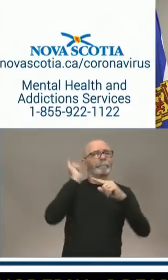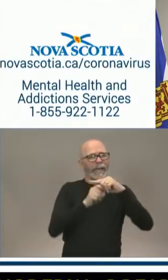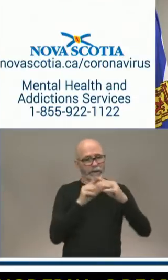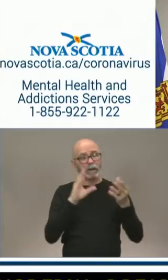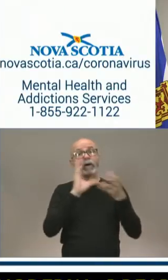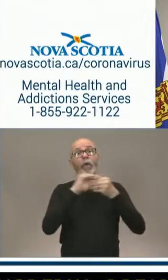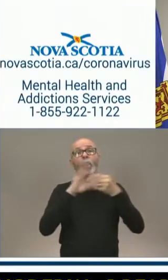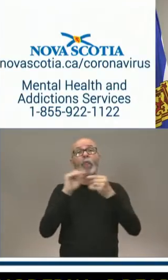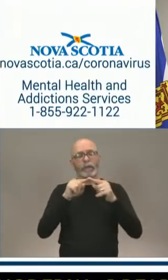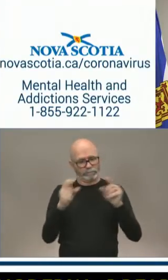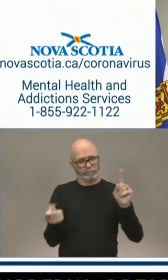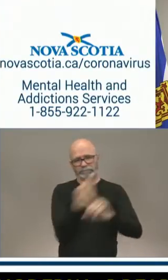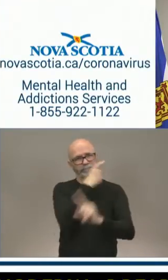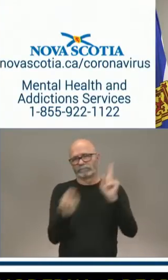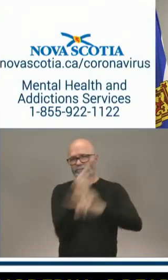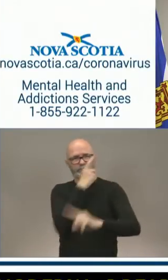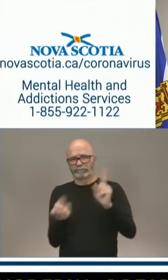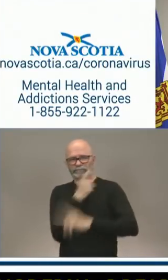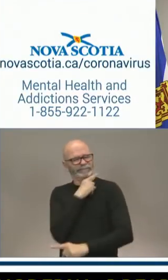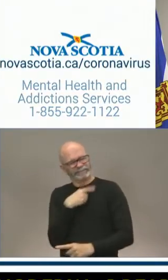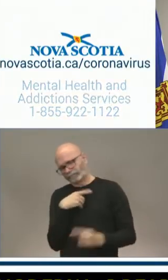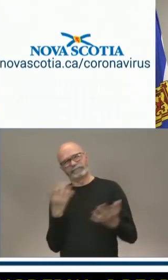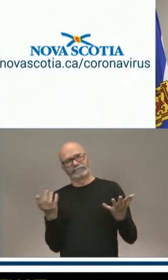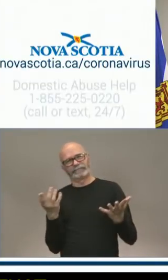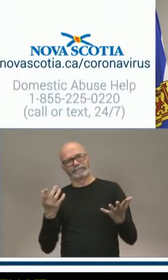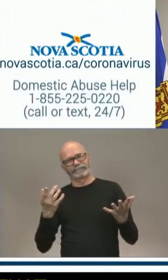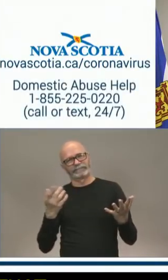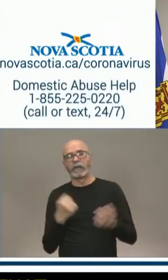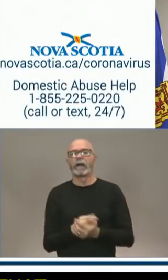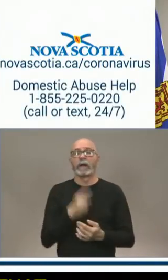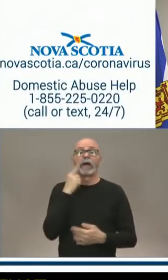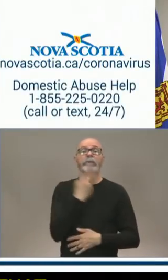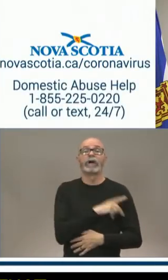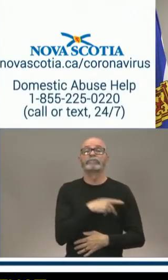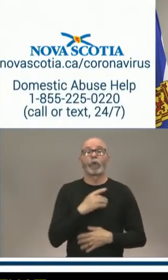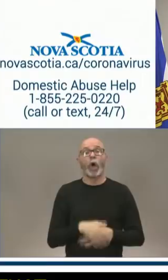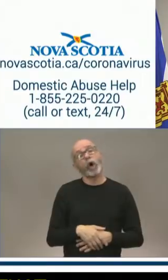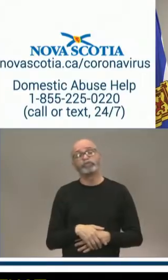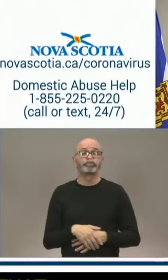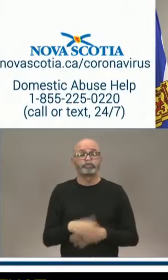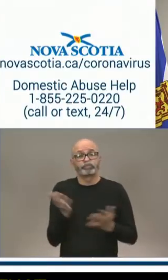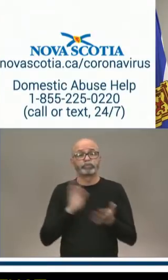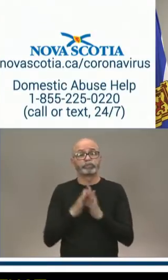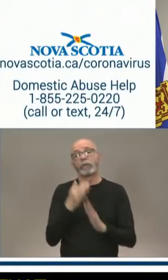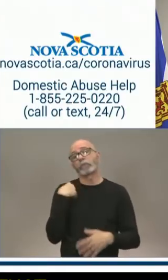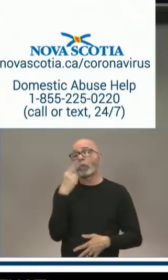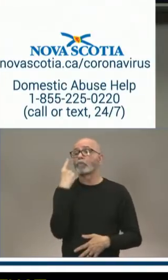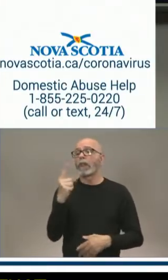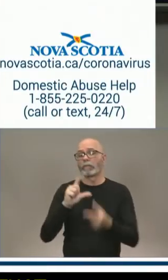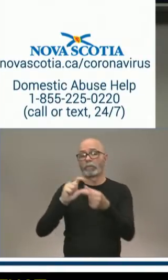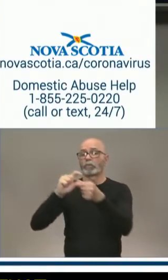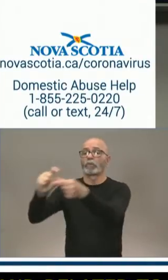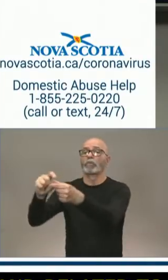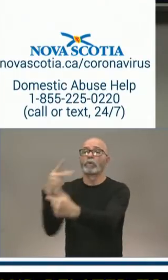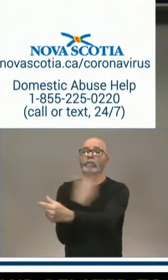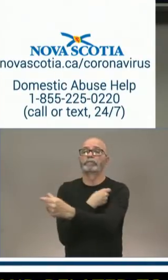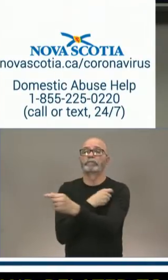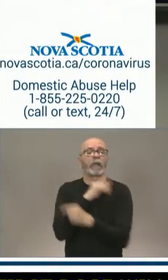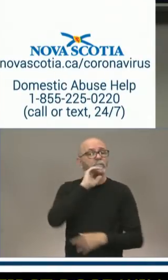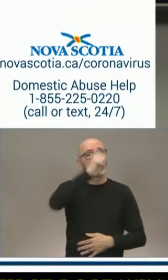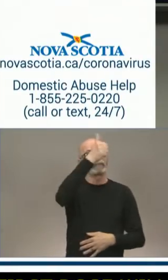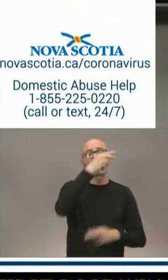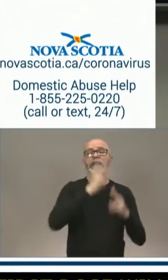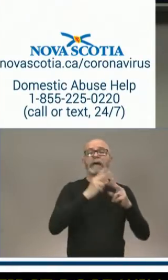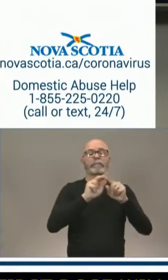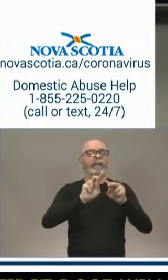mixing doses? Like the first dose will be one vaccine and the second might be another? So I'll answer the second point. Right now, there